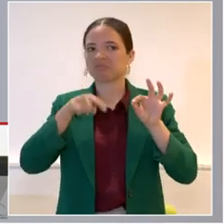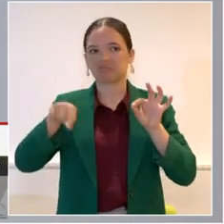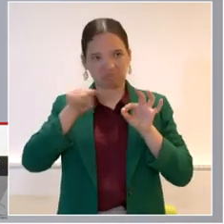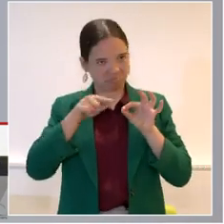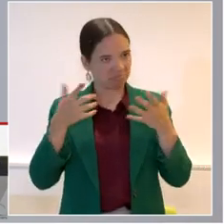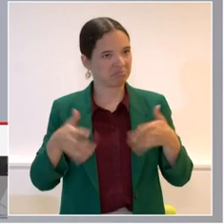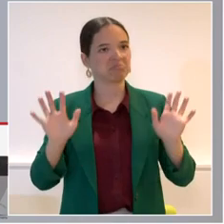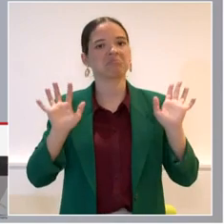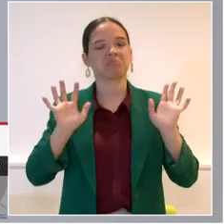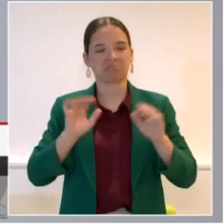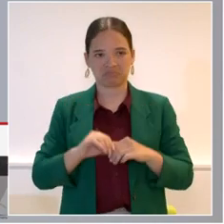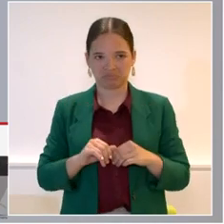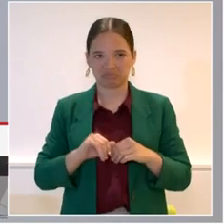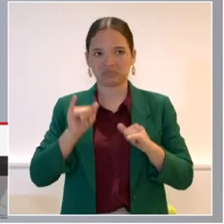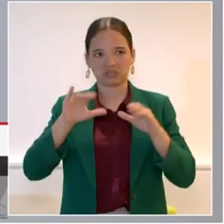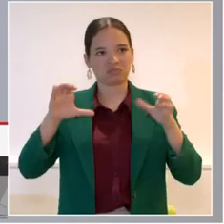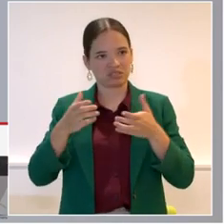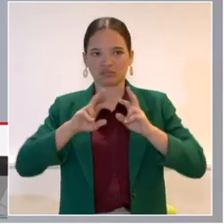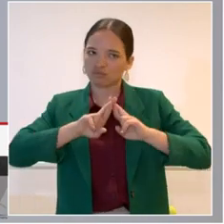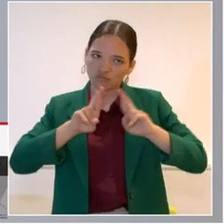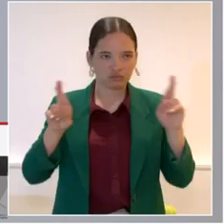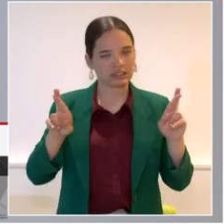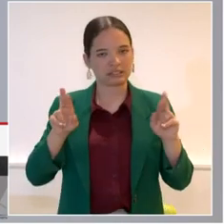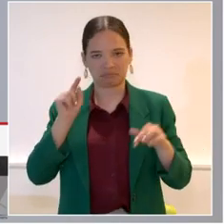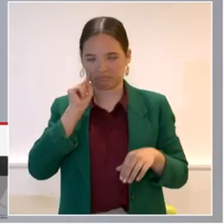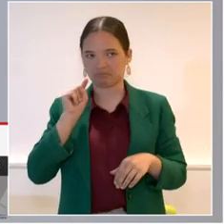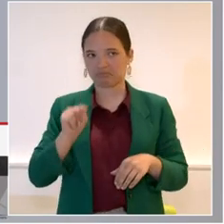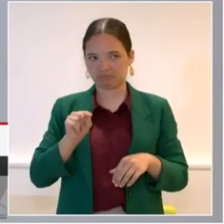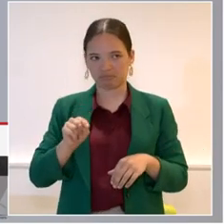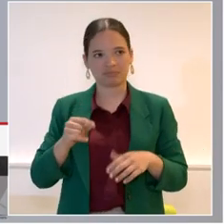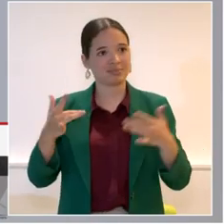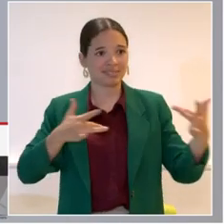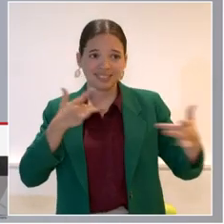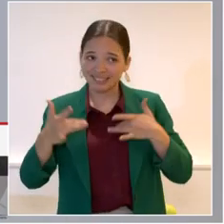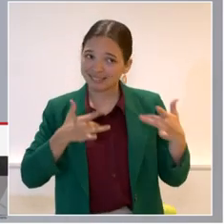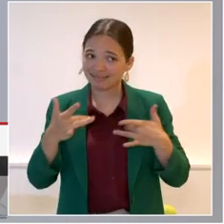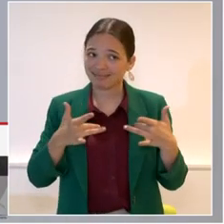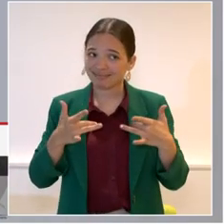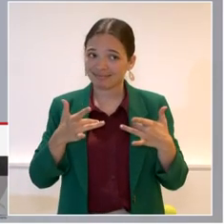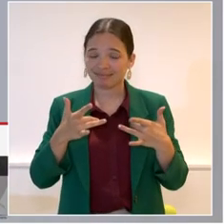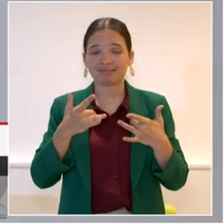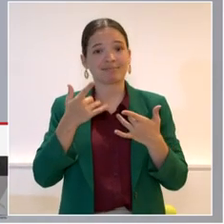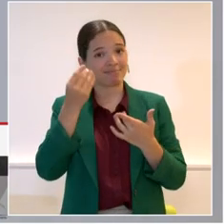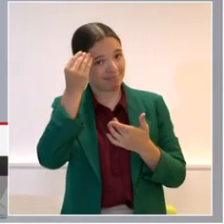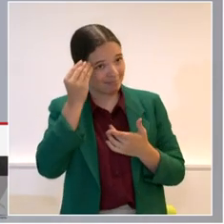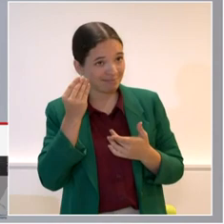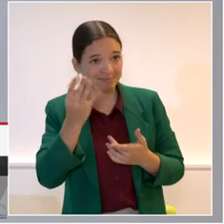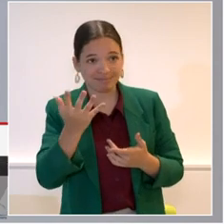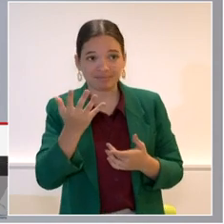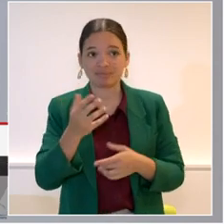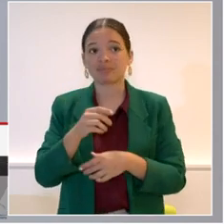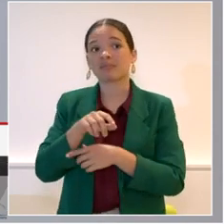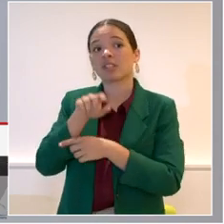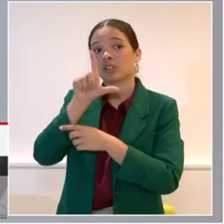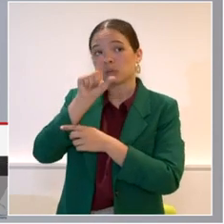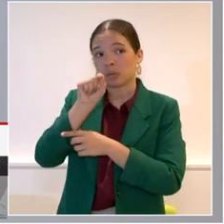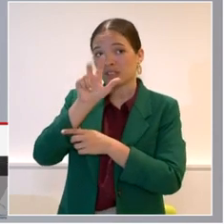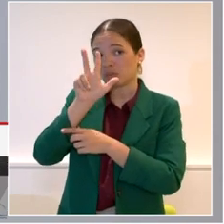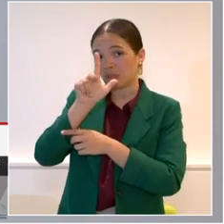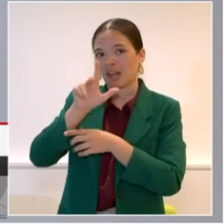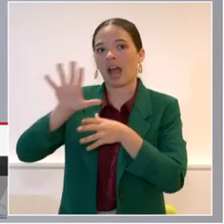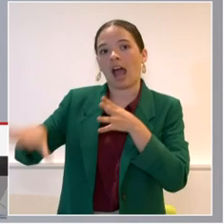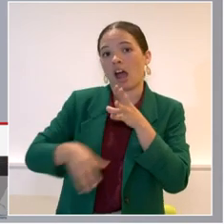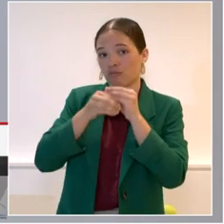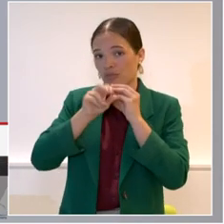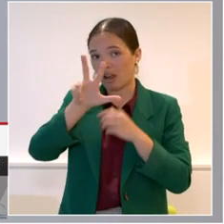first cohort. I'm excited that we will be able to announce that in 2023, we will add an